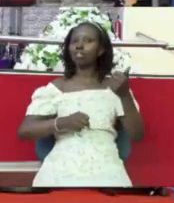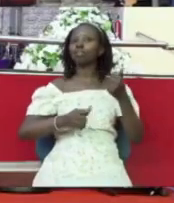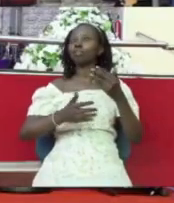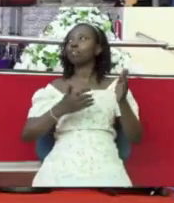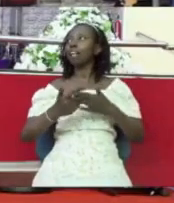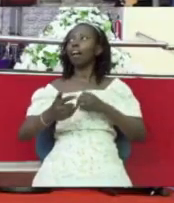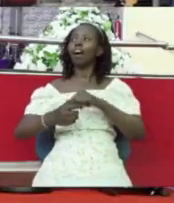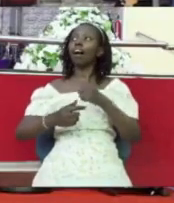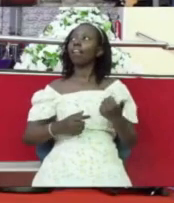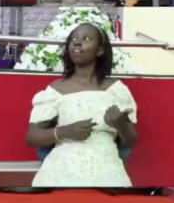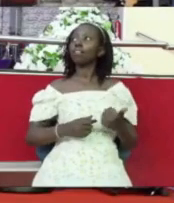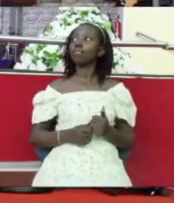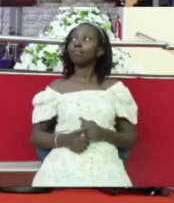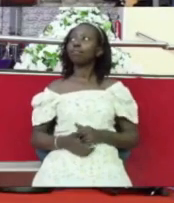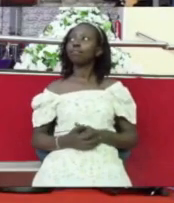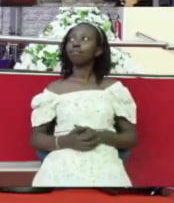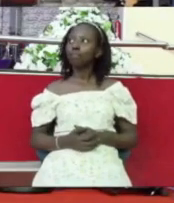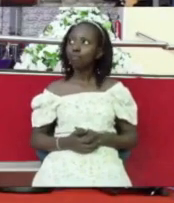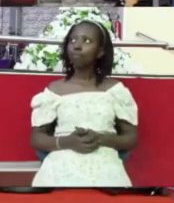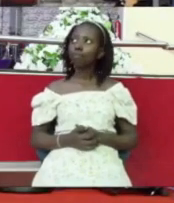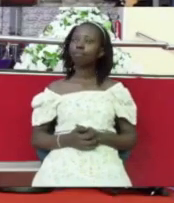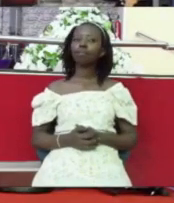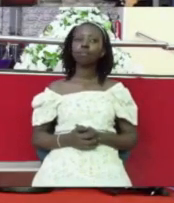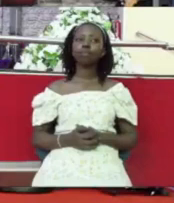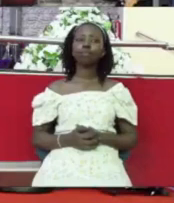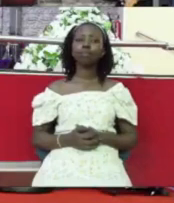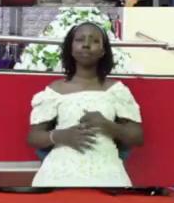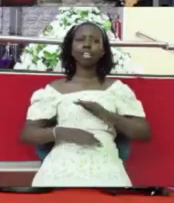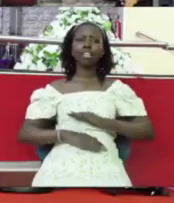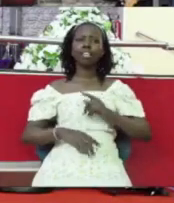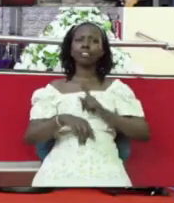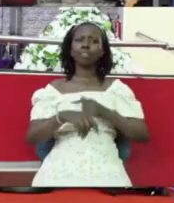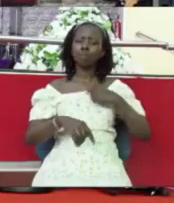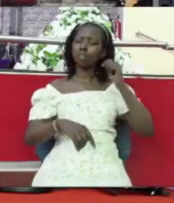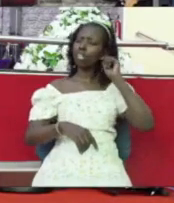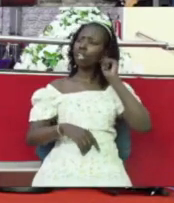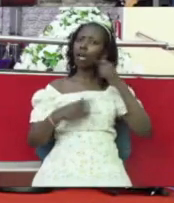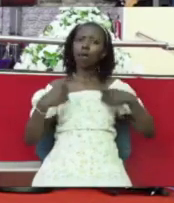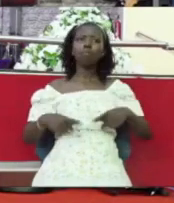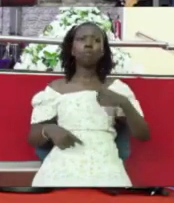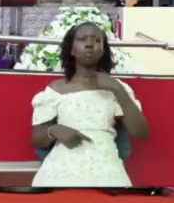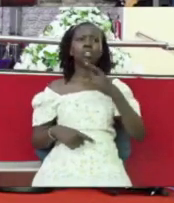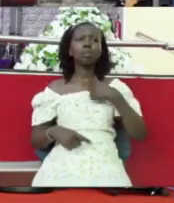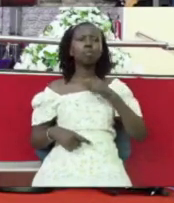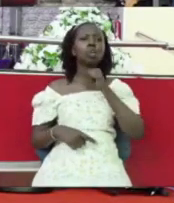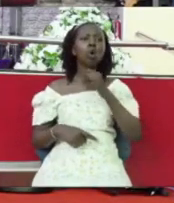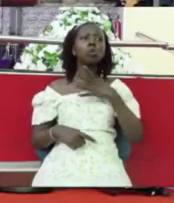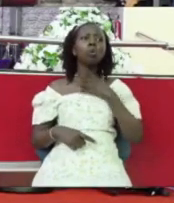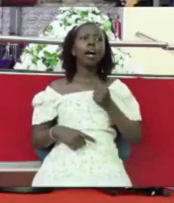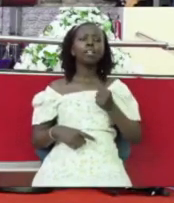ukaweza kufanya lile jambo kwa njia bora zaidi. Enough times I have heard people say I don't want to employ Christians. Kuna